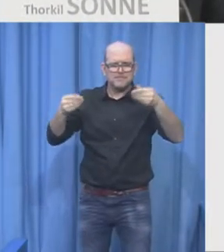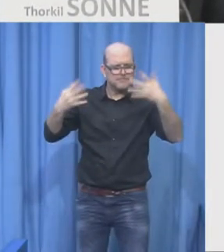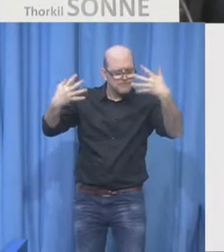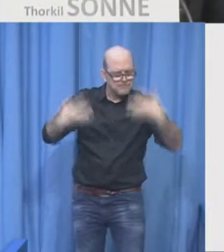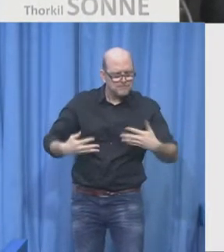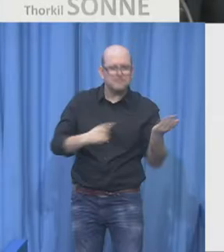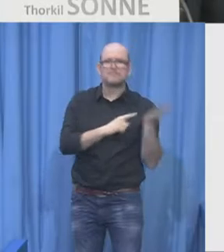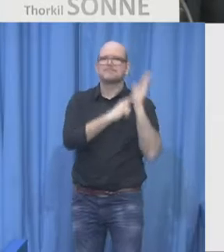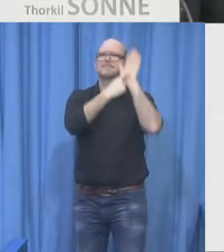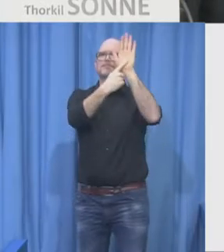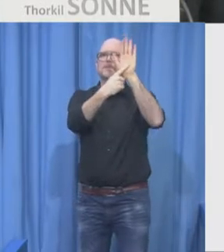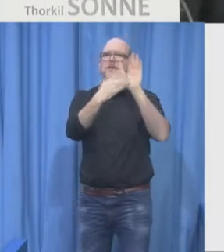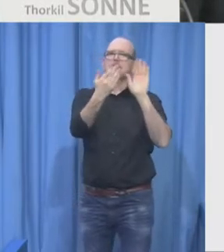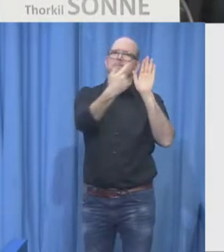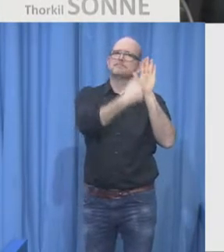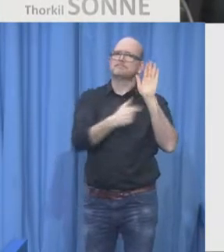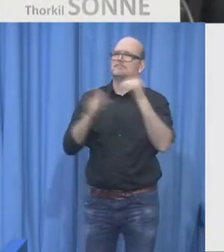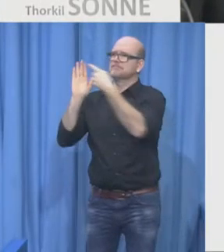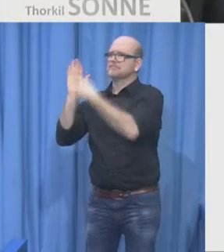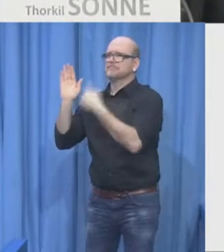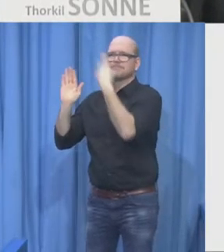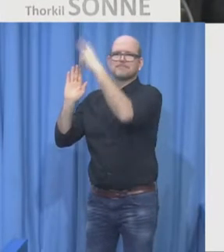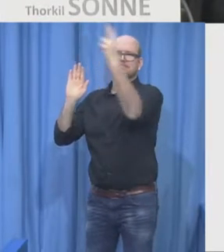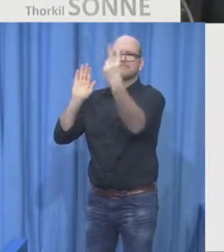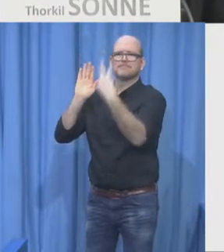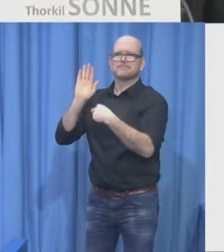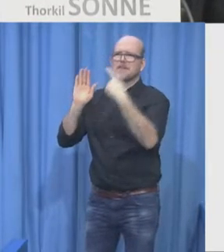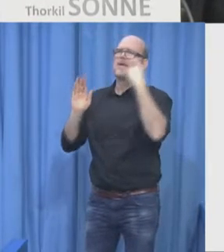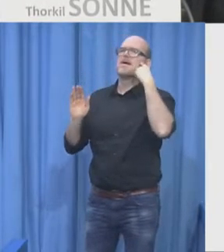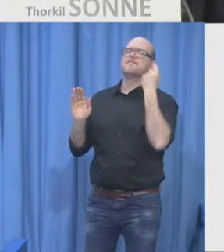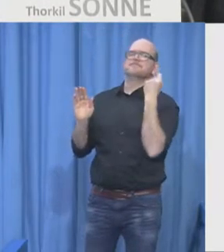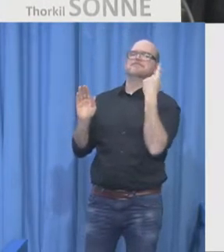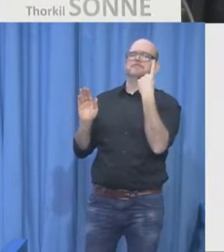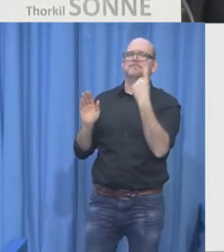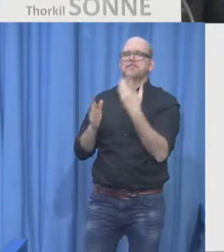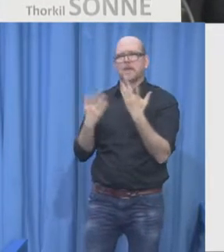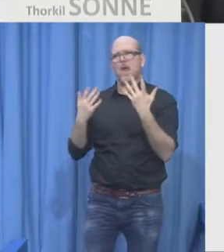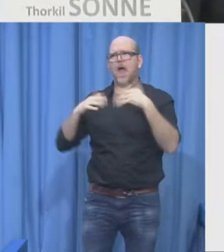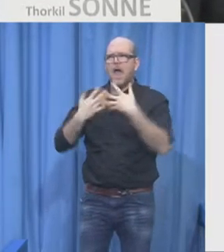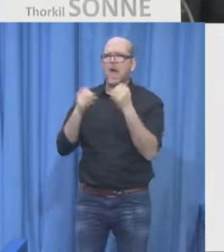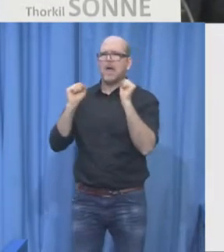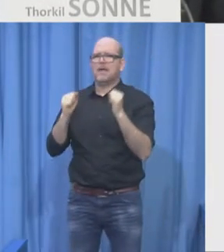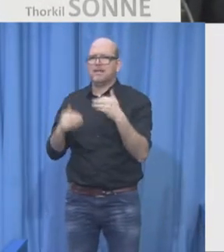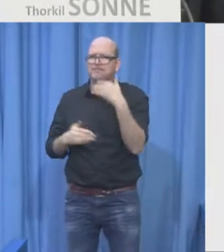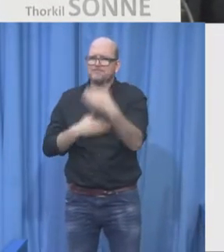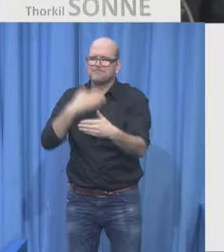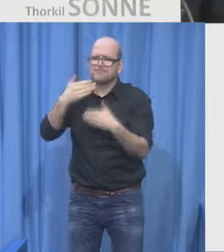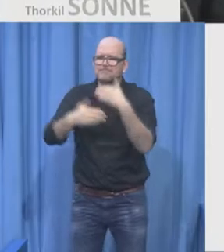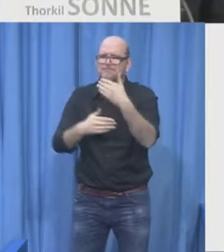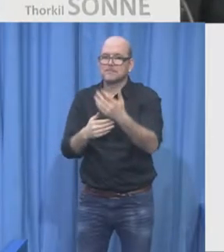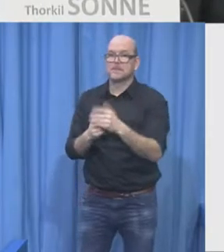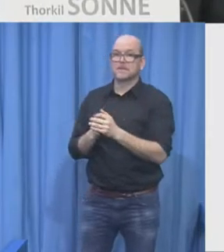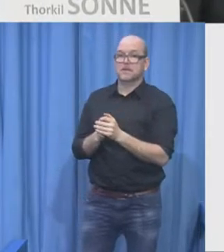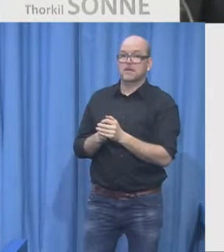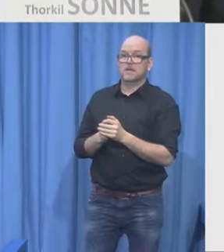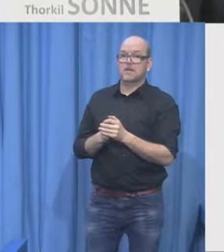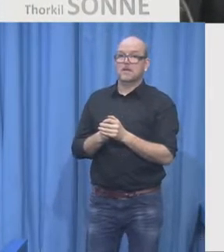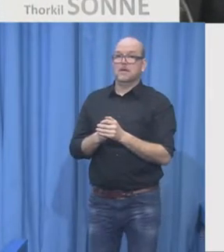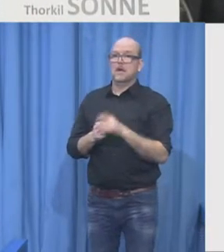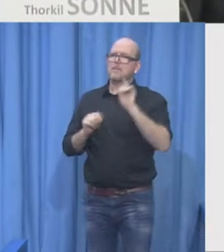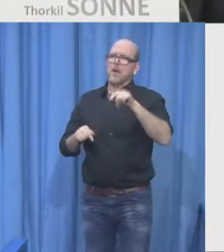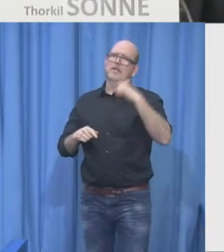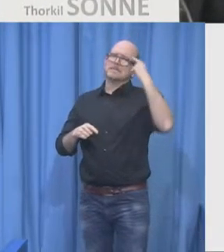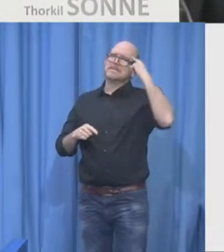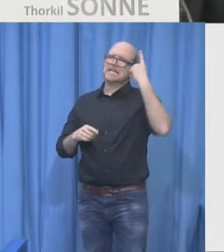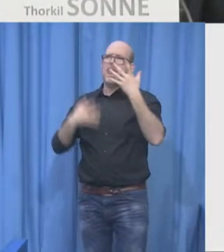or web-based technology to remove the barriers that we face today, and then follow up on an annual celebration at